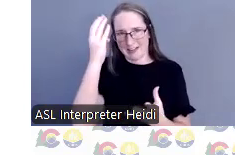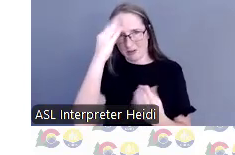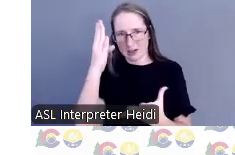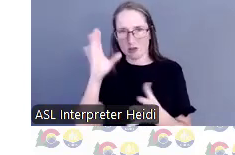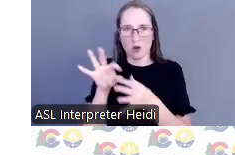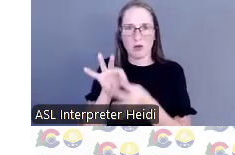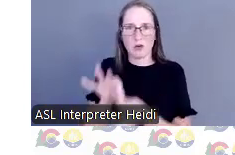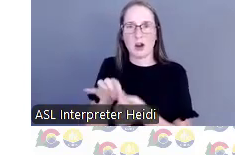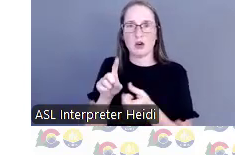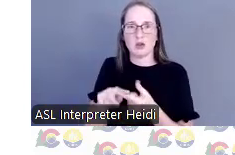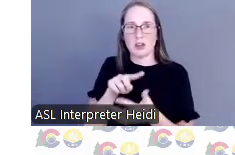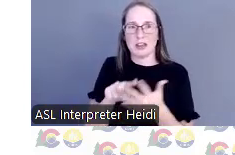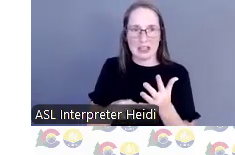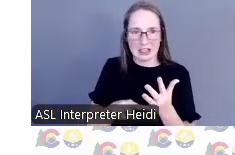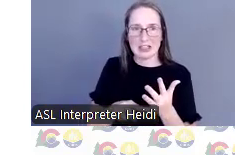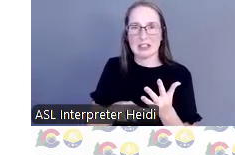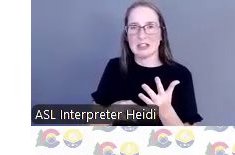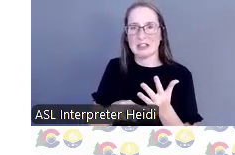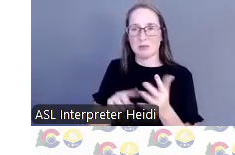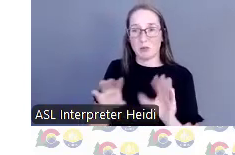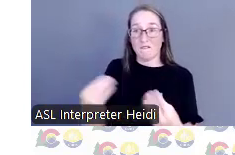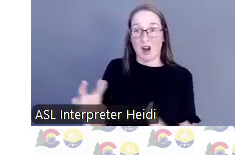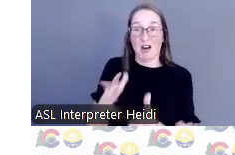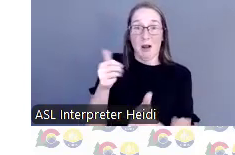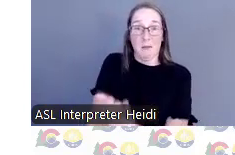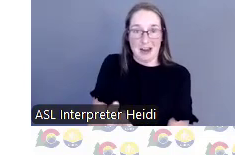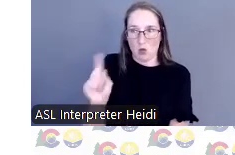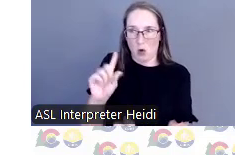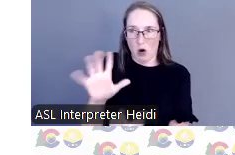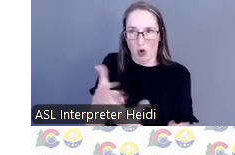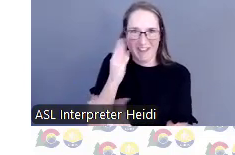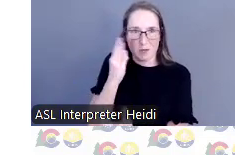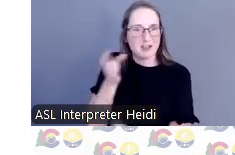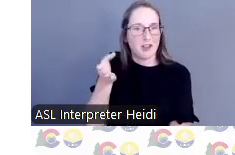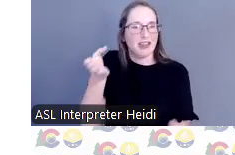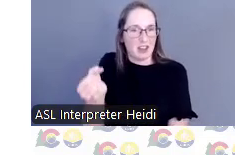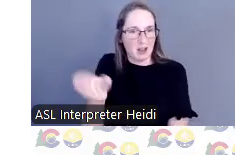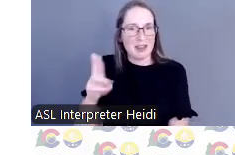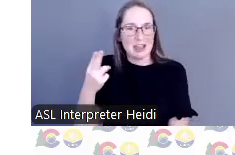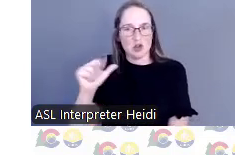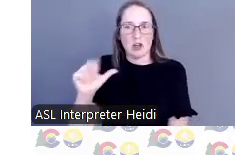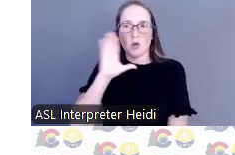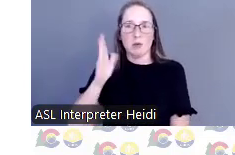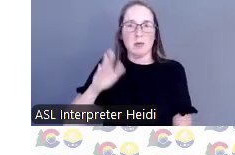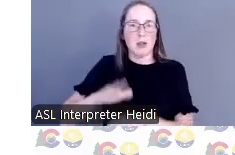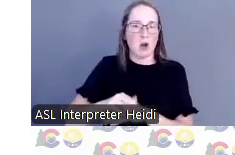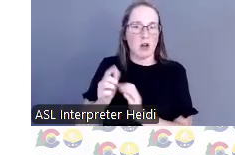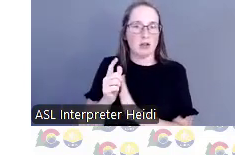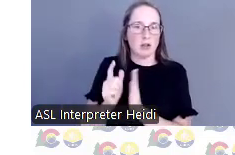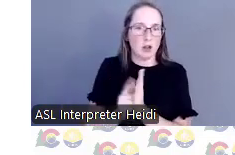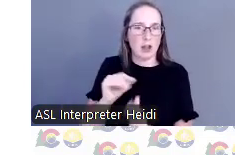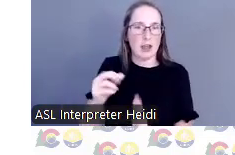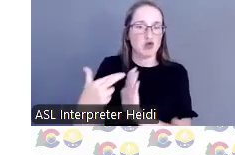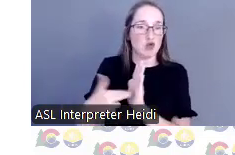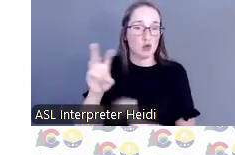around these ASAM4 involved updates are going to live. For the BHA, that's going to be on the Laws and Rules website.